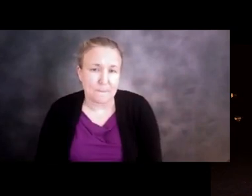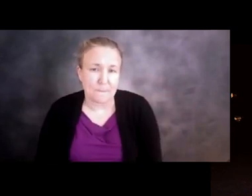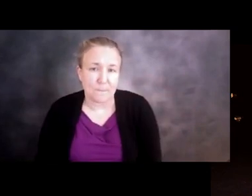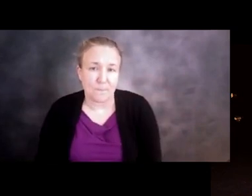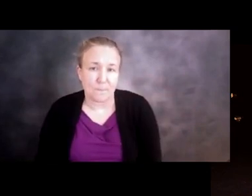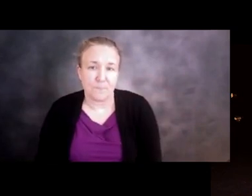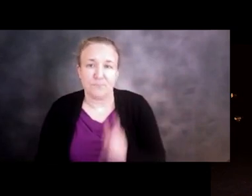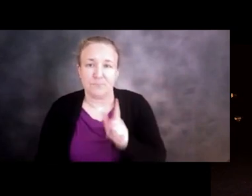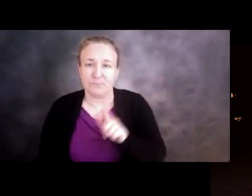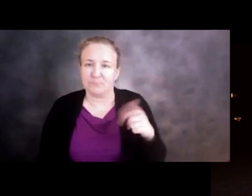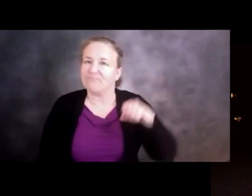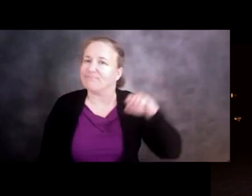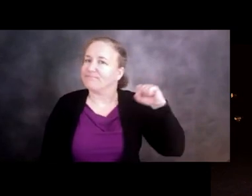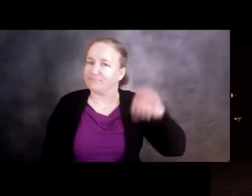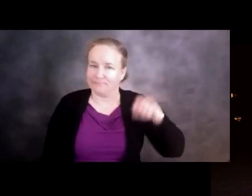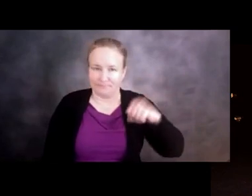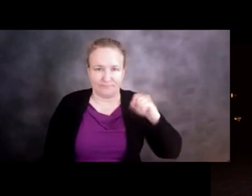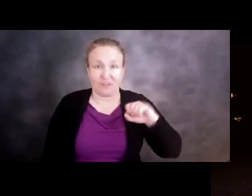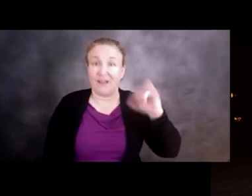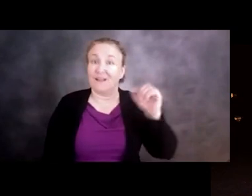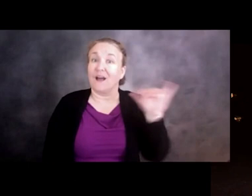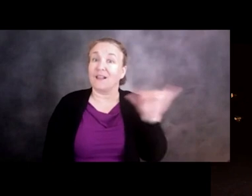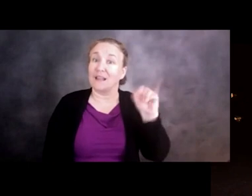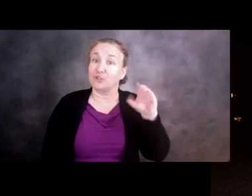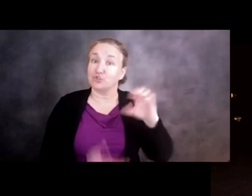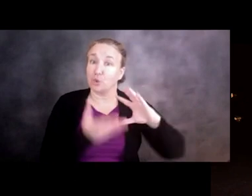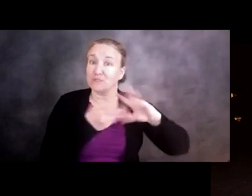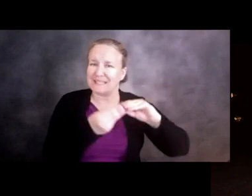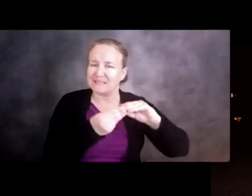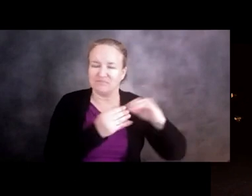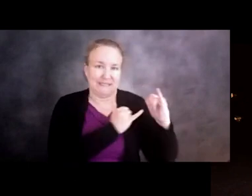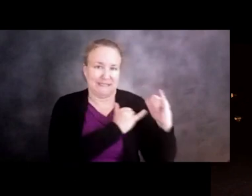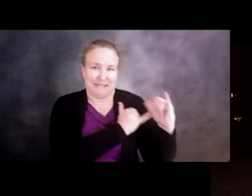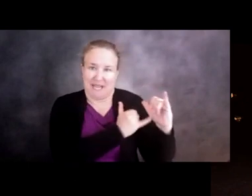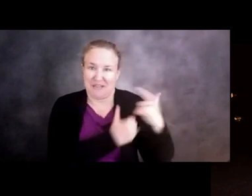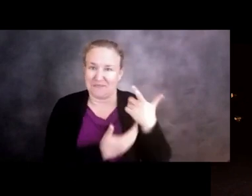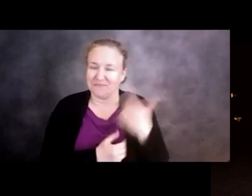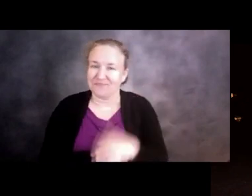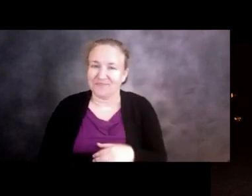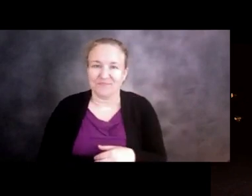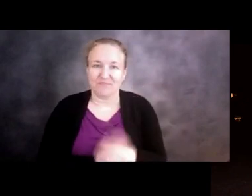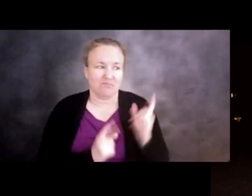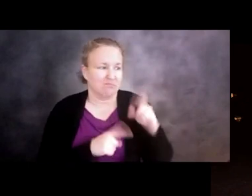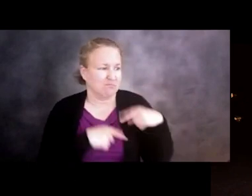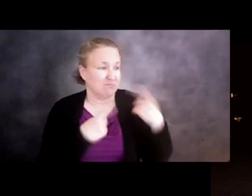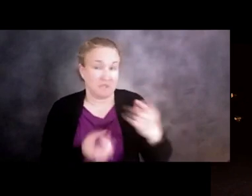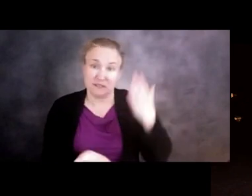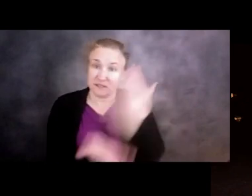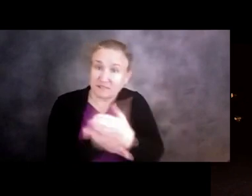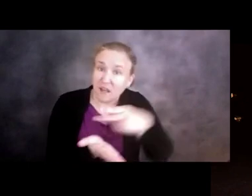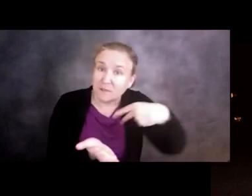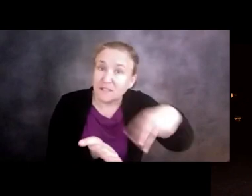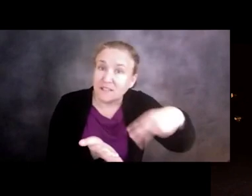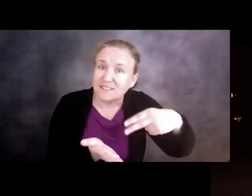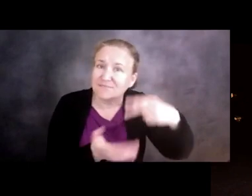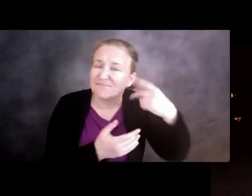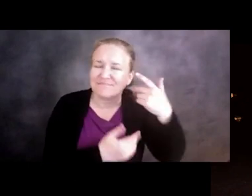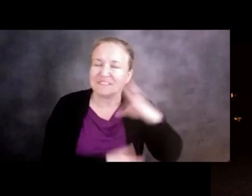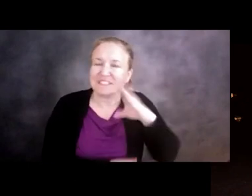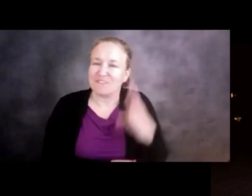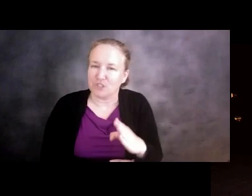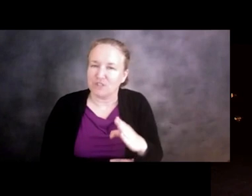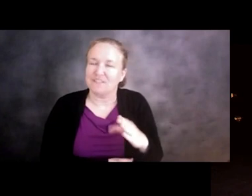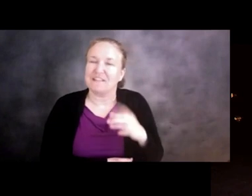Yeah, it's the same as Joe is saying. I've never really stopped dancing. I mean, I did get